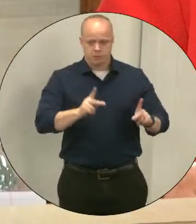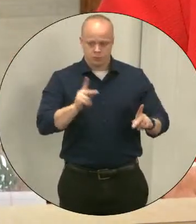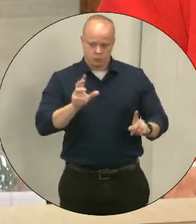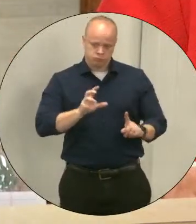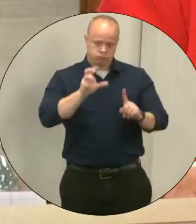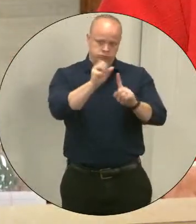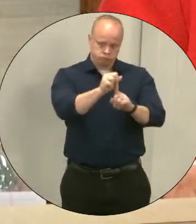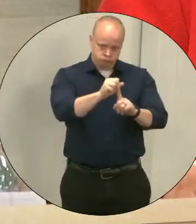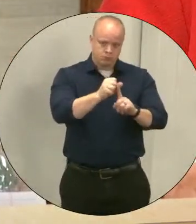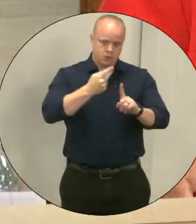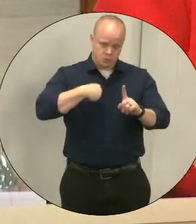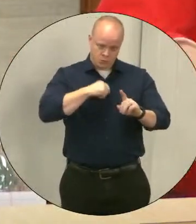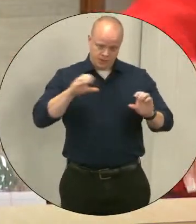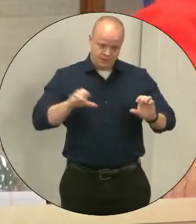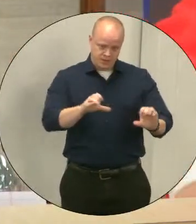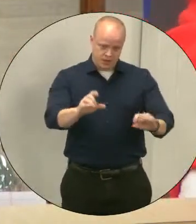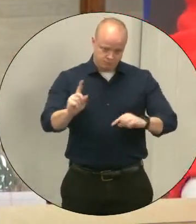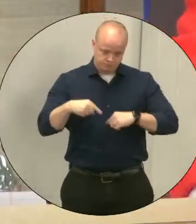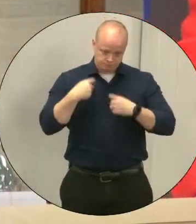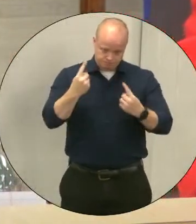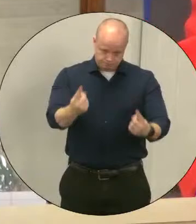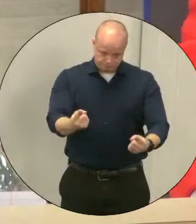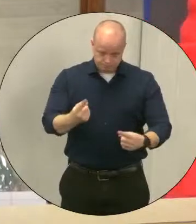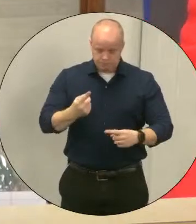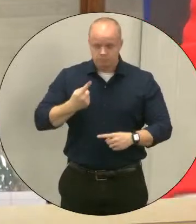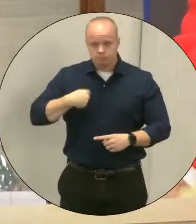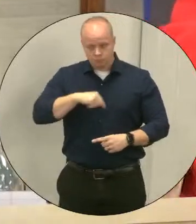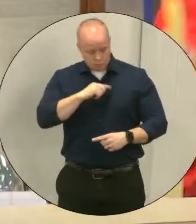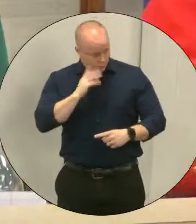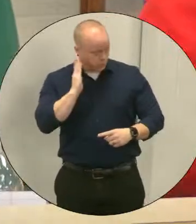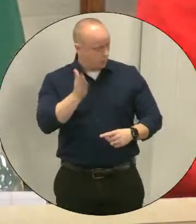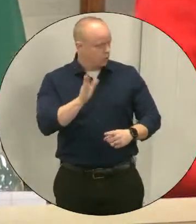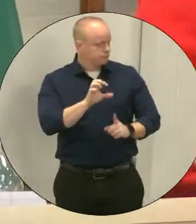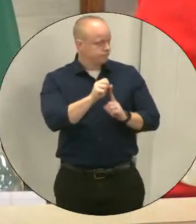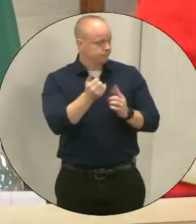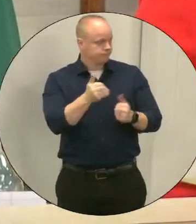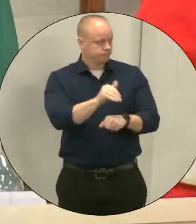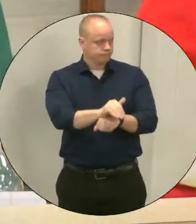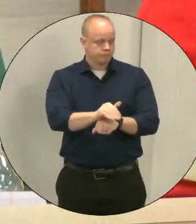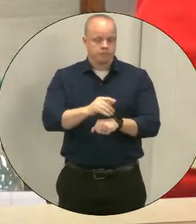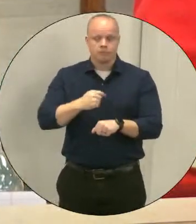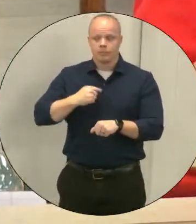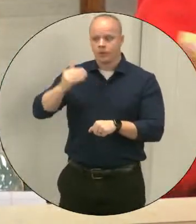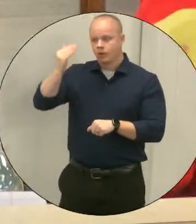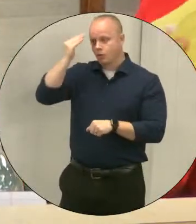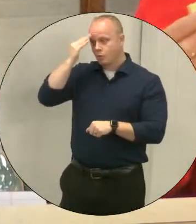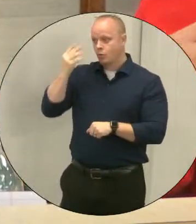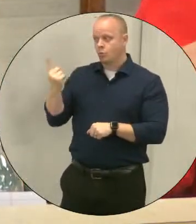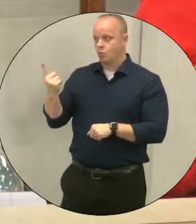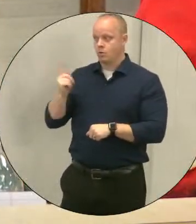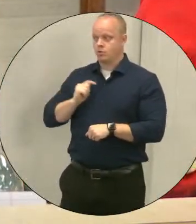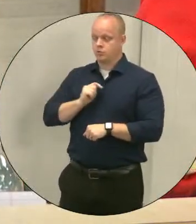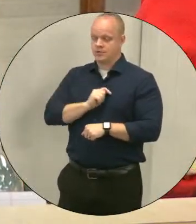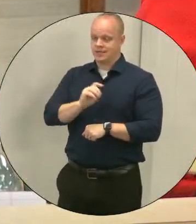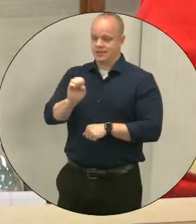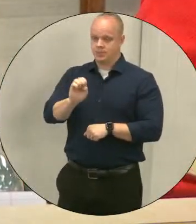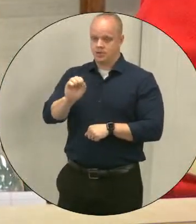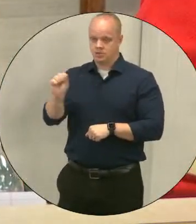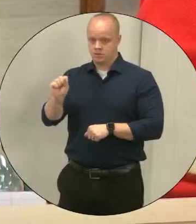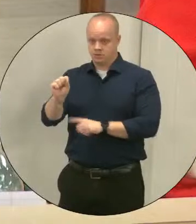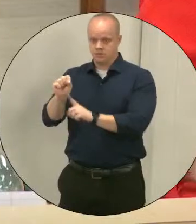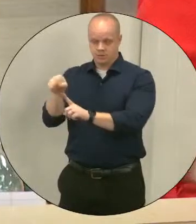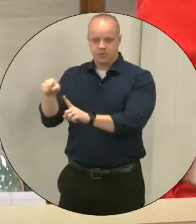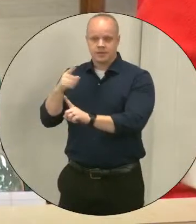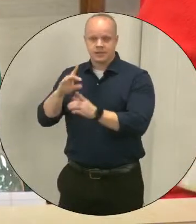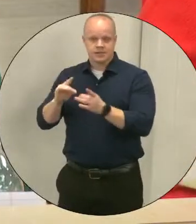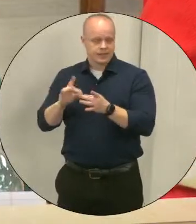done thus so far and what we will do tonight. I do know that one trustee, Esparza-Straffigan, said that we